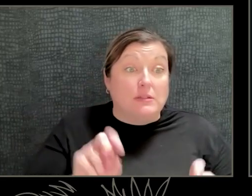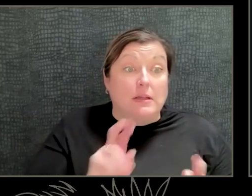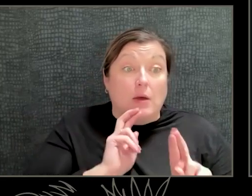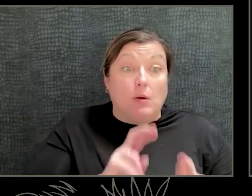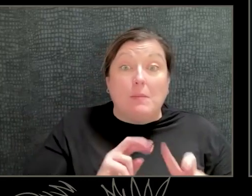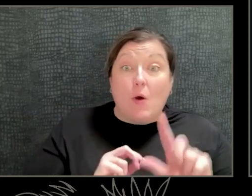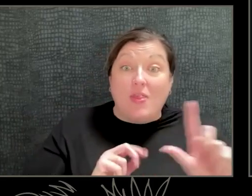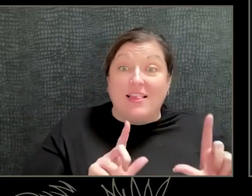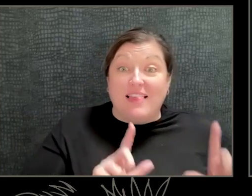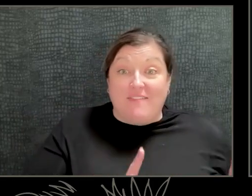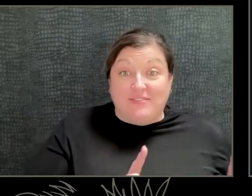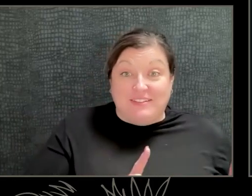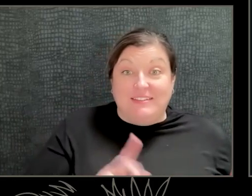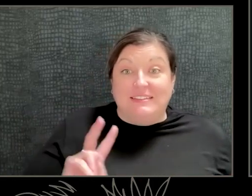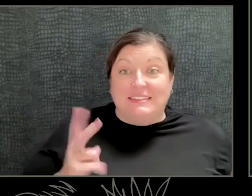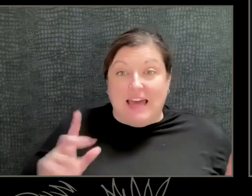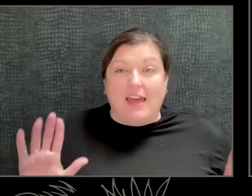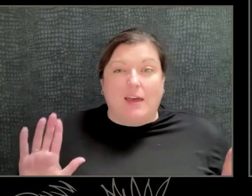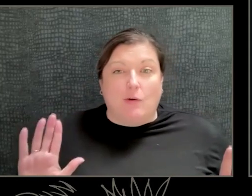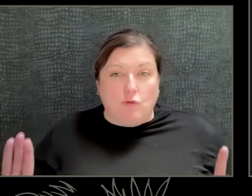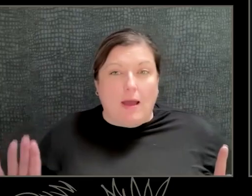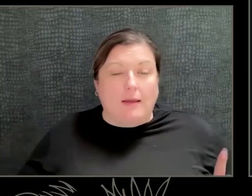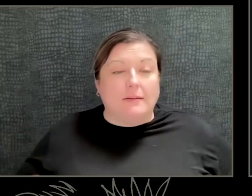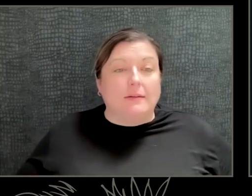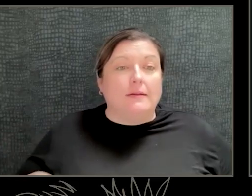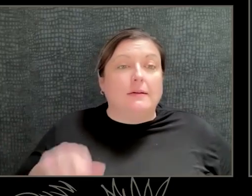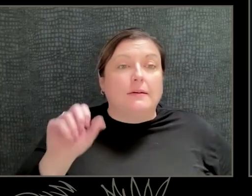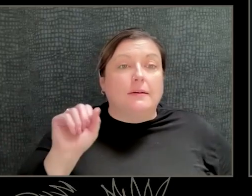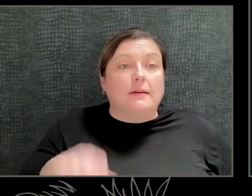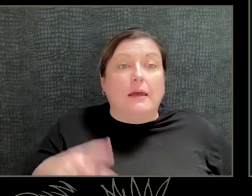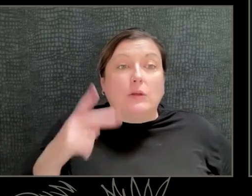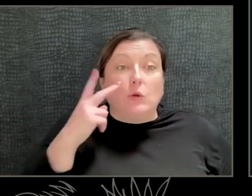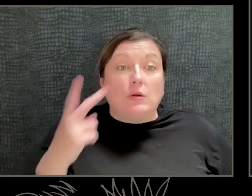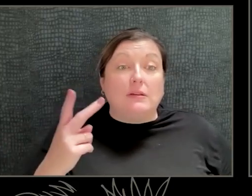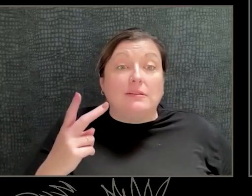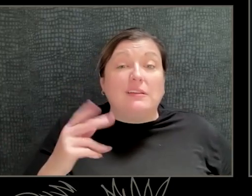on the left and the second one on the right, and we can see that there were some